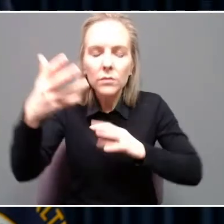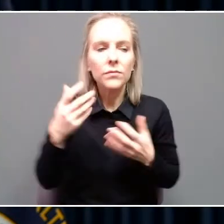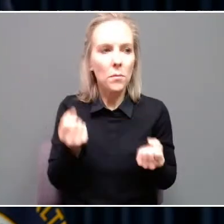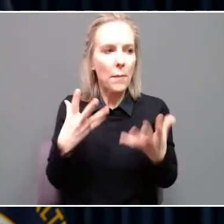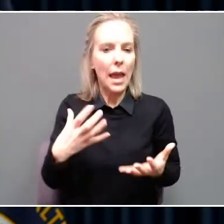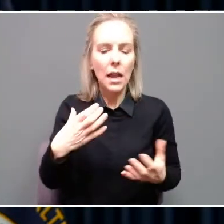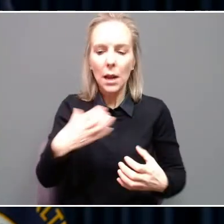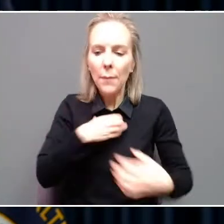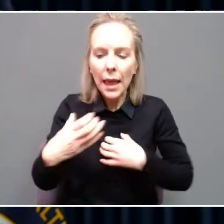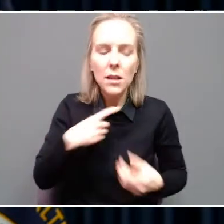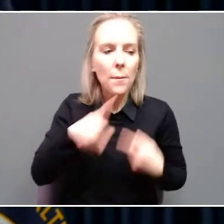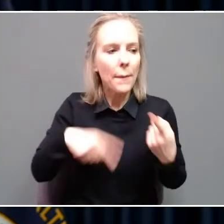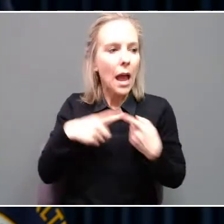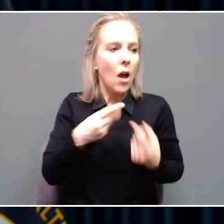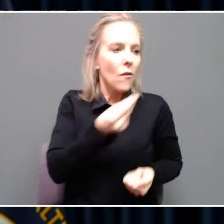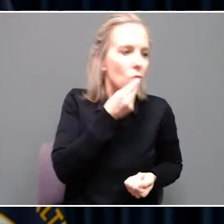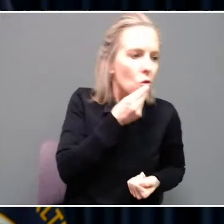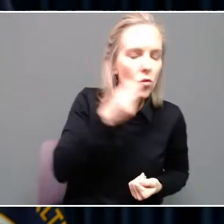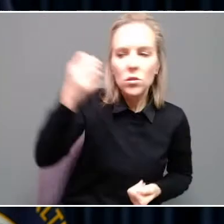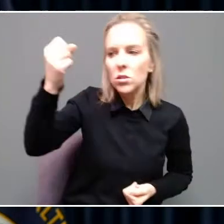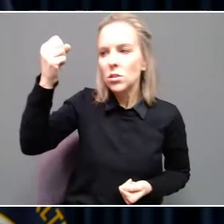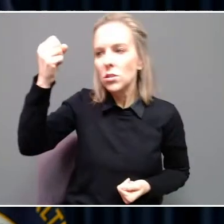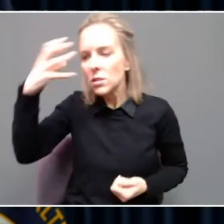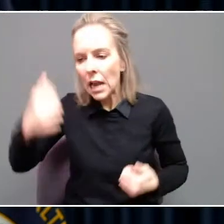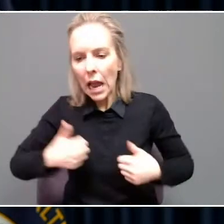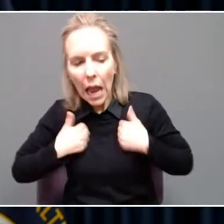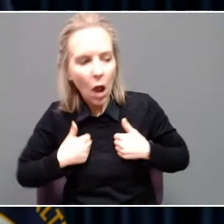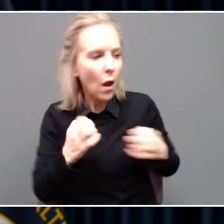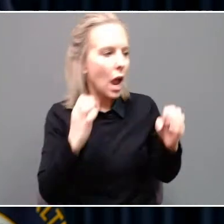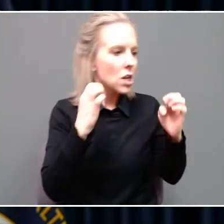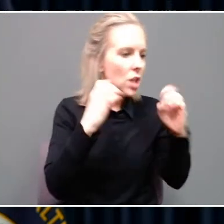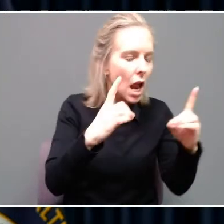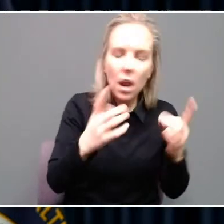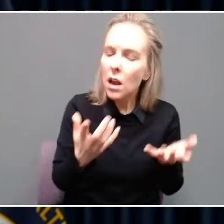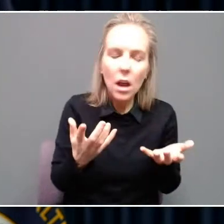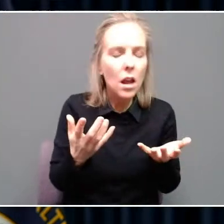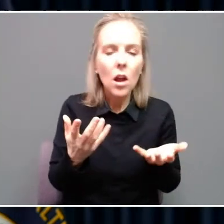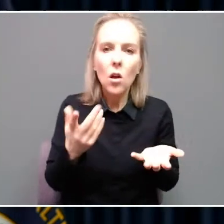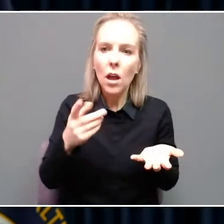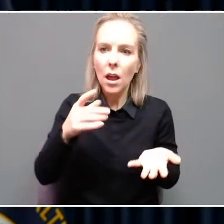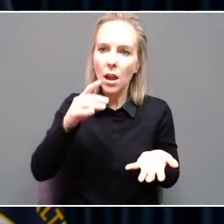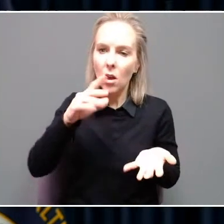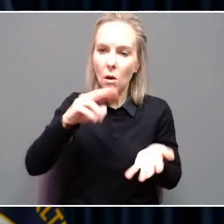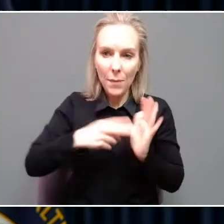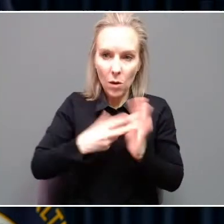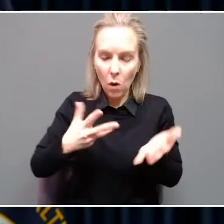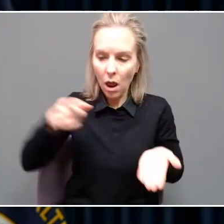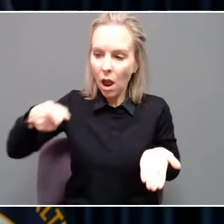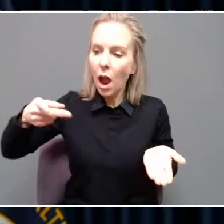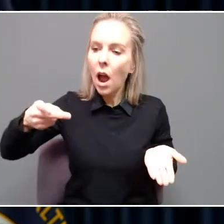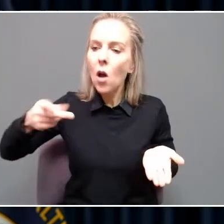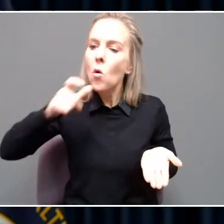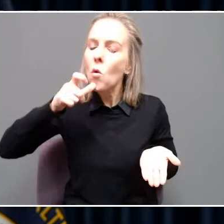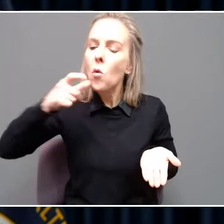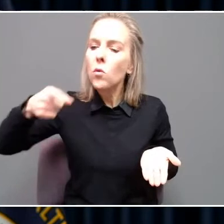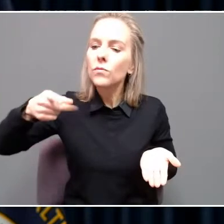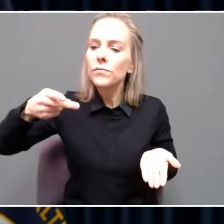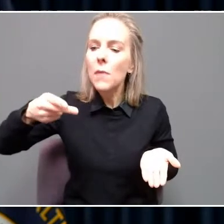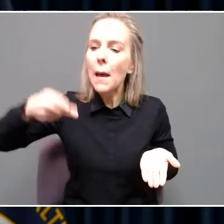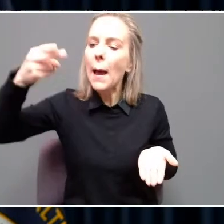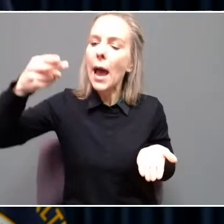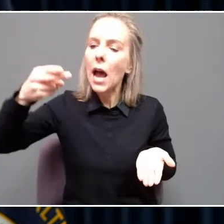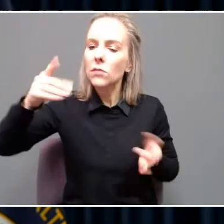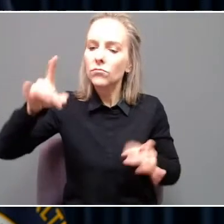showers or the education piece, is one of our higher level offenders would cause a disruption in the facility that would result in a